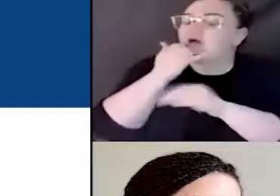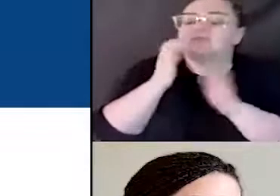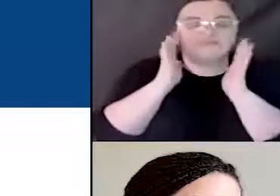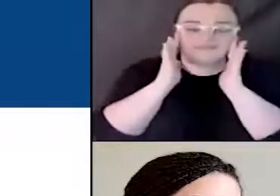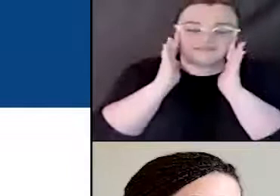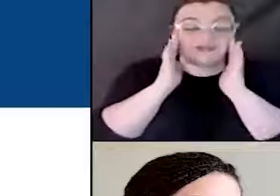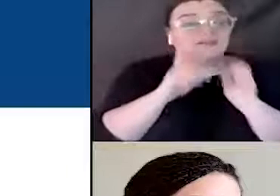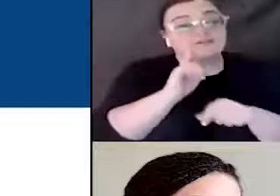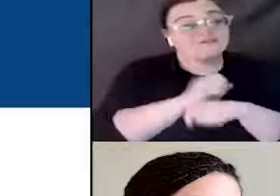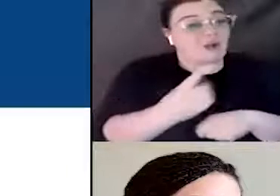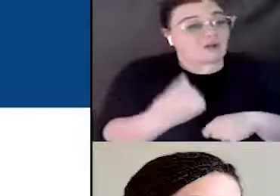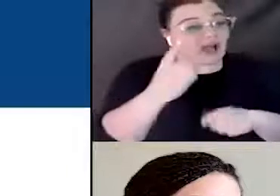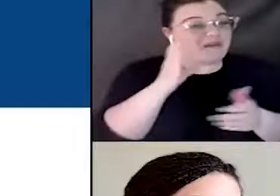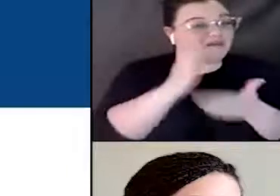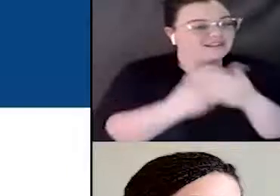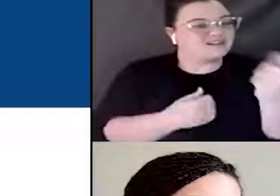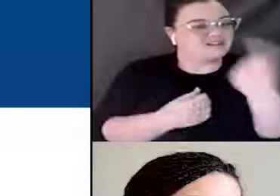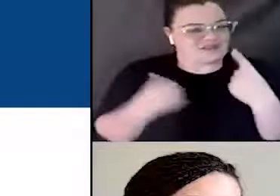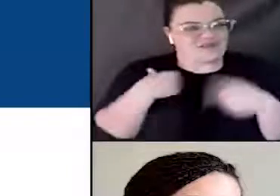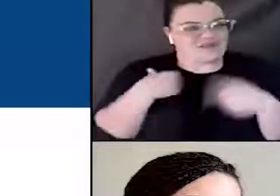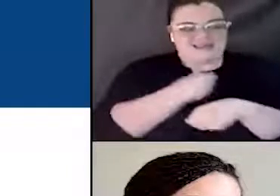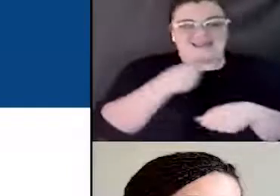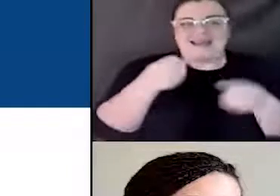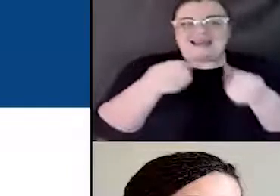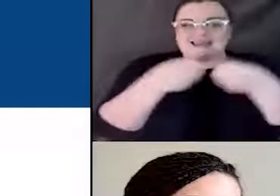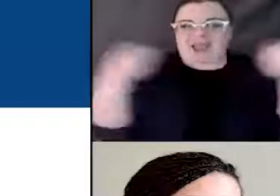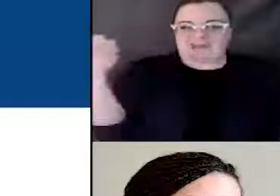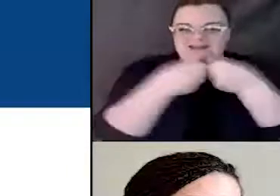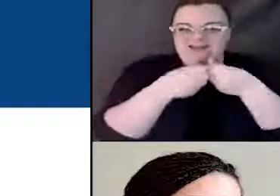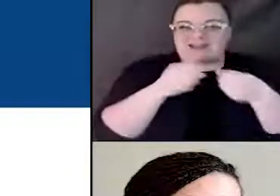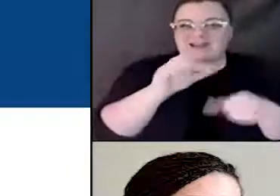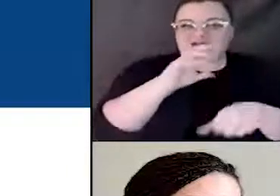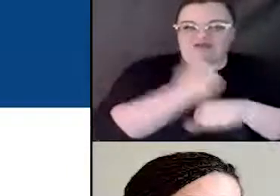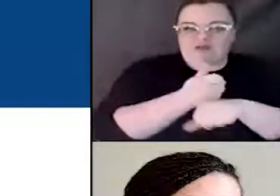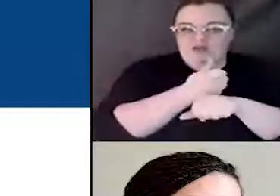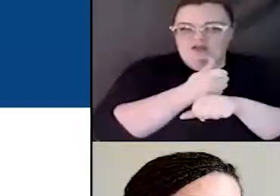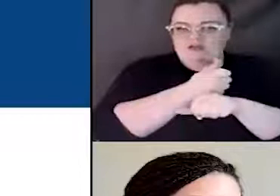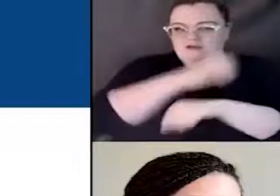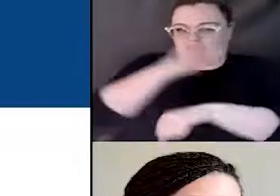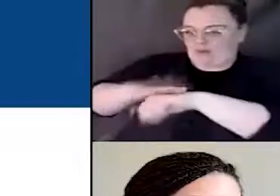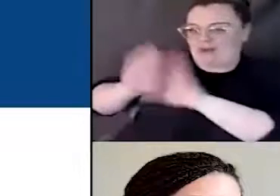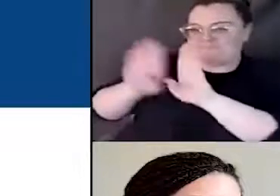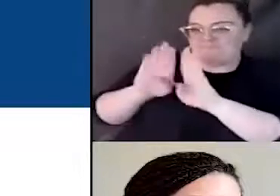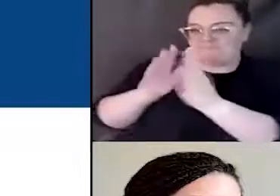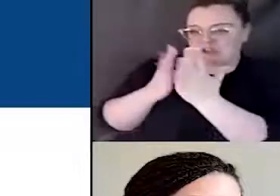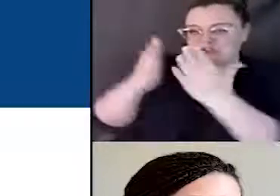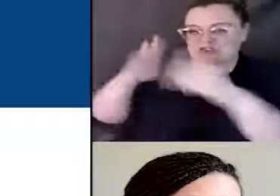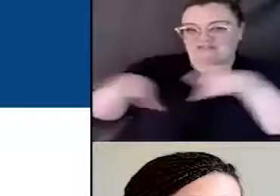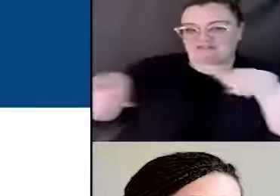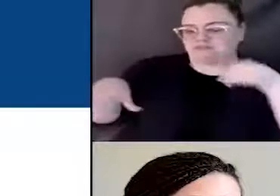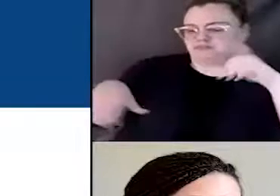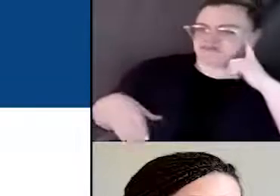was a cabinet door latch securing a bookshelf. So it was very creative.